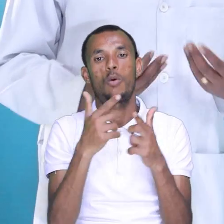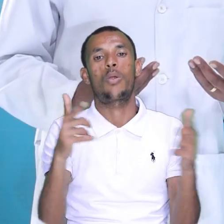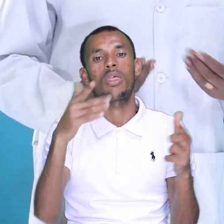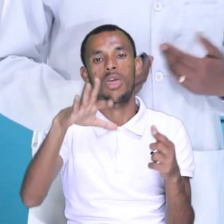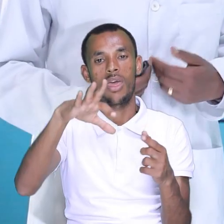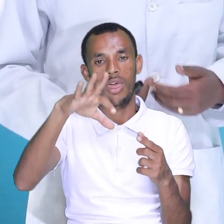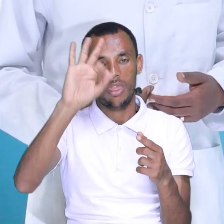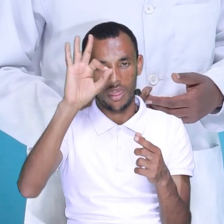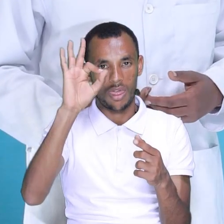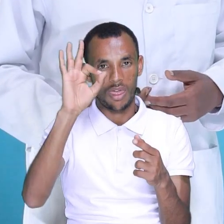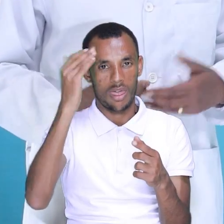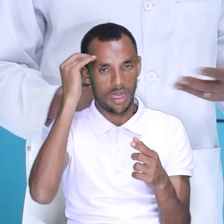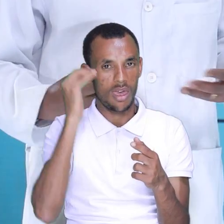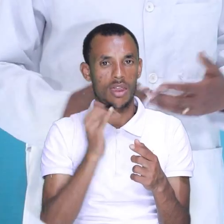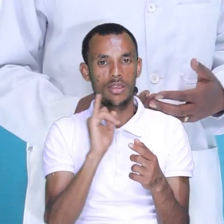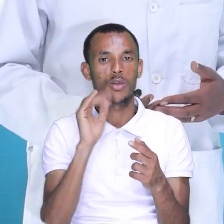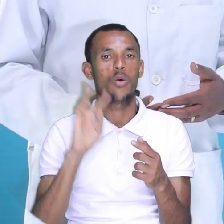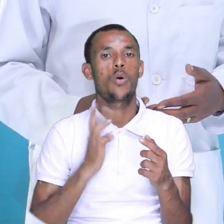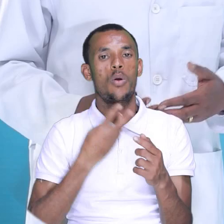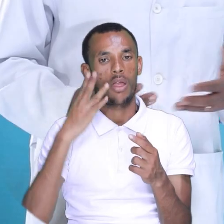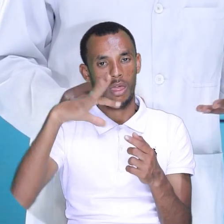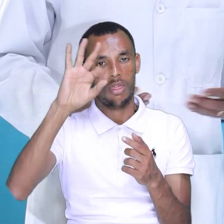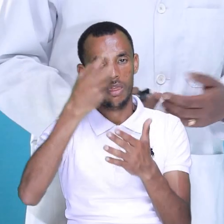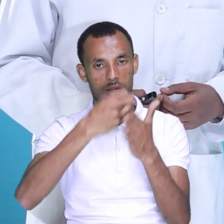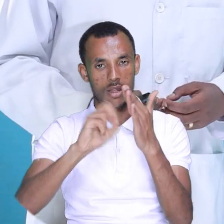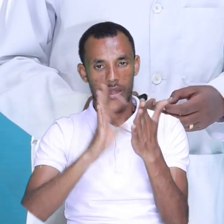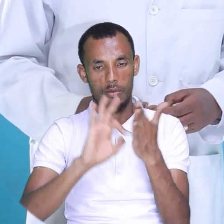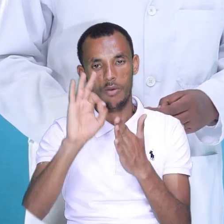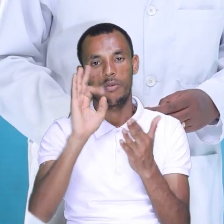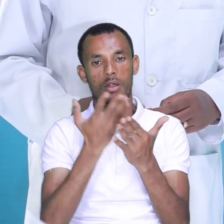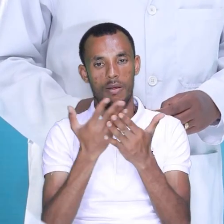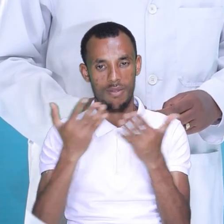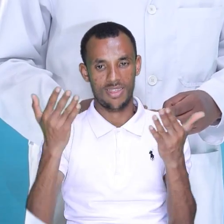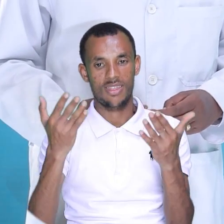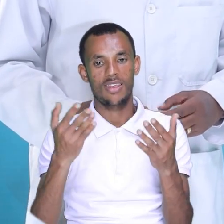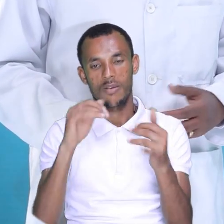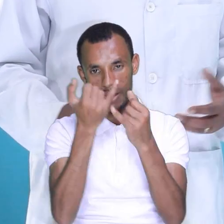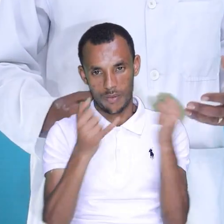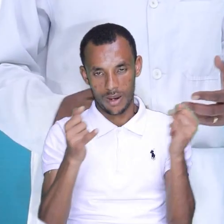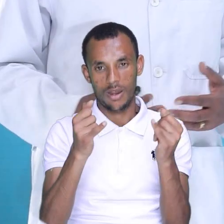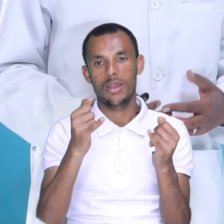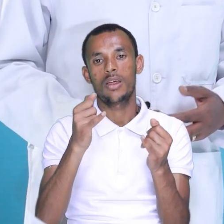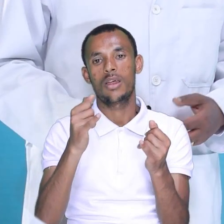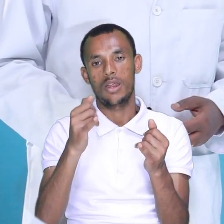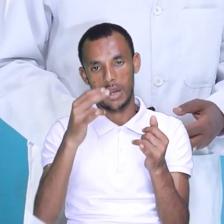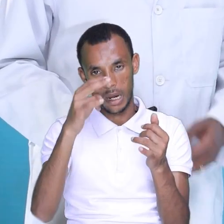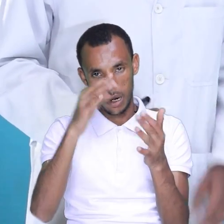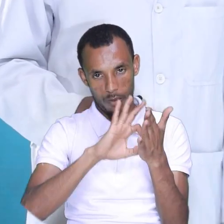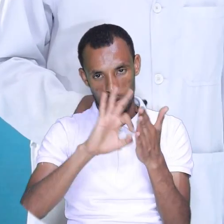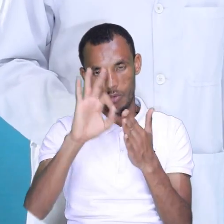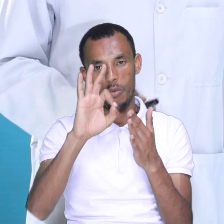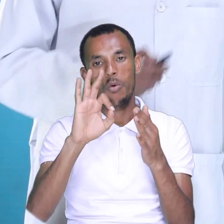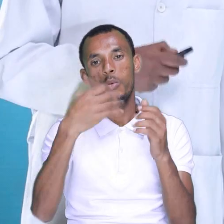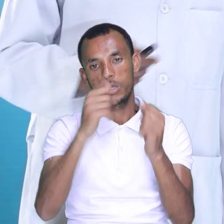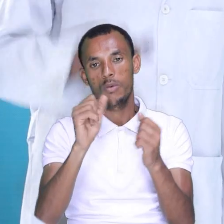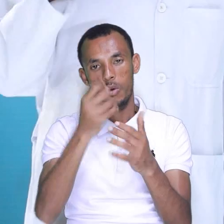getting head when you are asked? You will get that a result, the number of elements of the event divided by number of possible outcomes, which